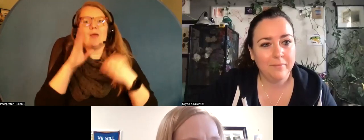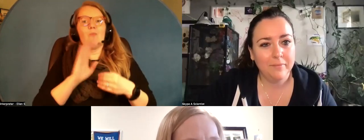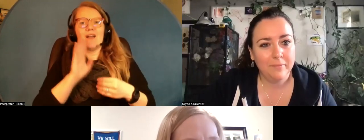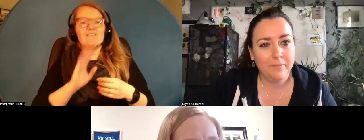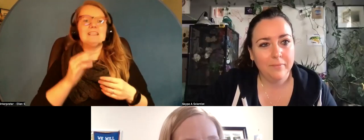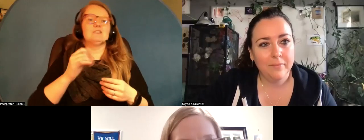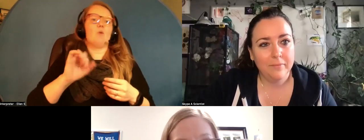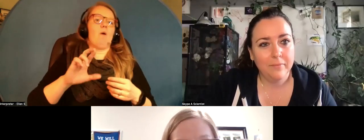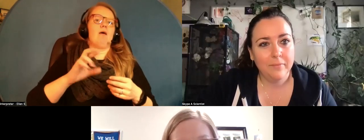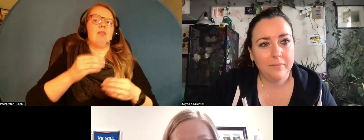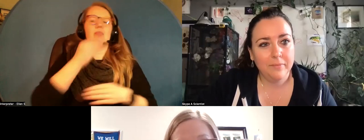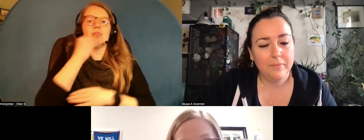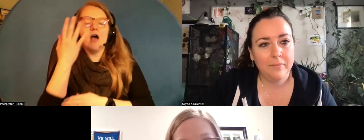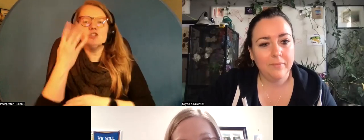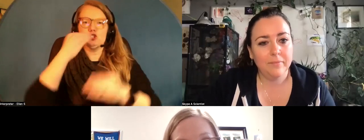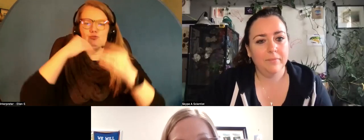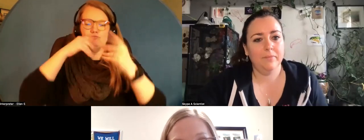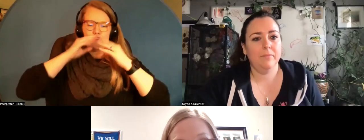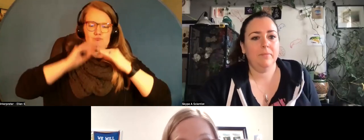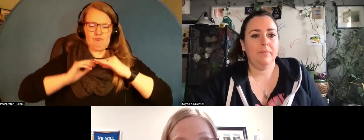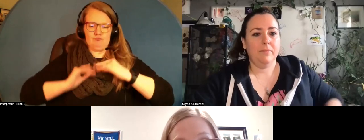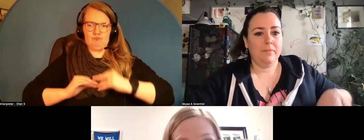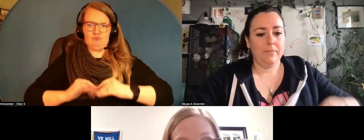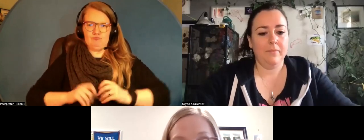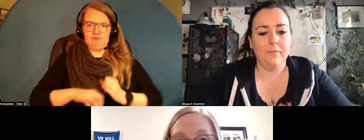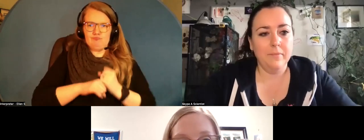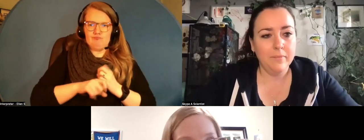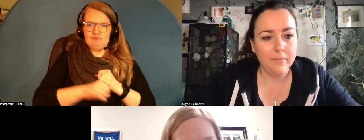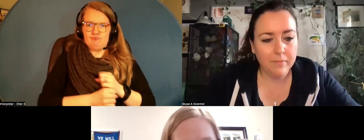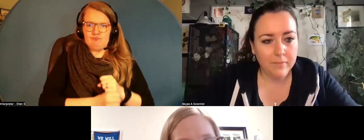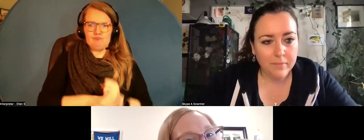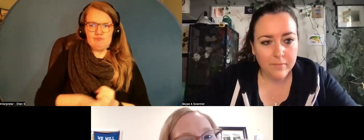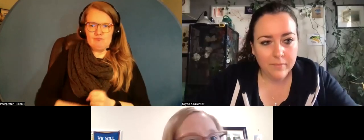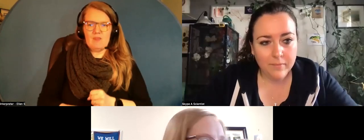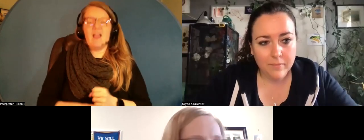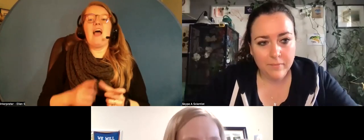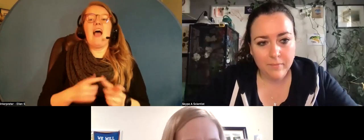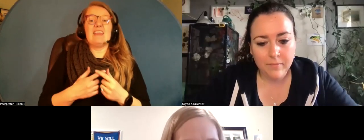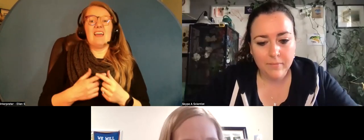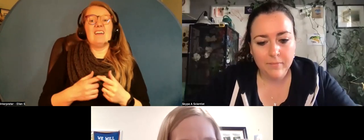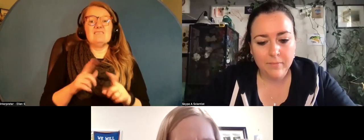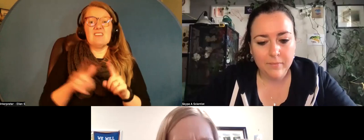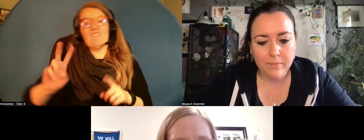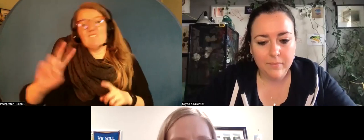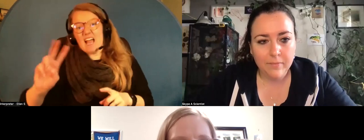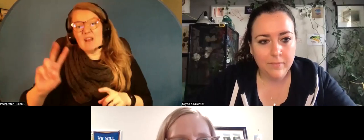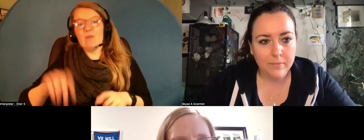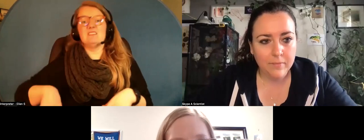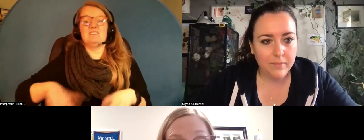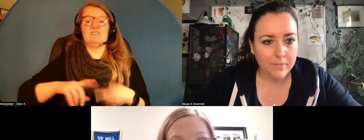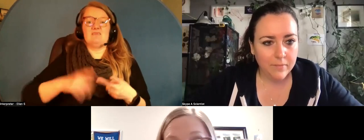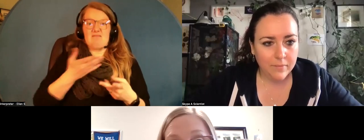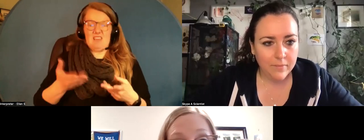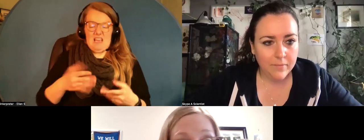right? And so they're just kind of sitting in this soup of nutrients, and then they get to acquire some of them. But